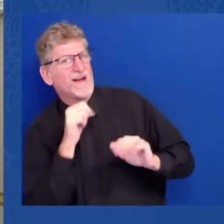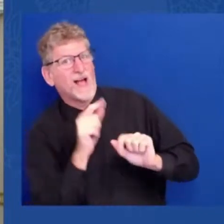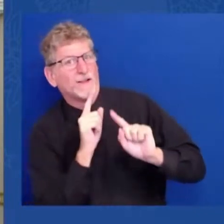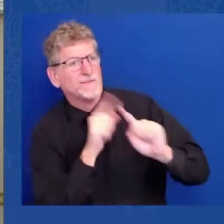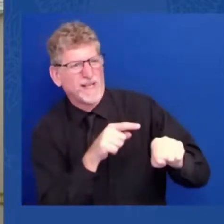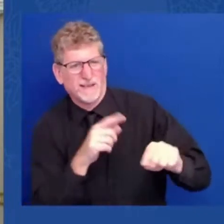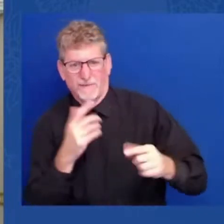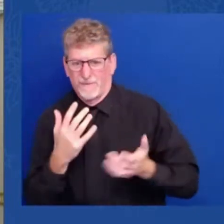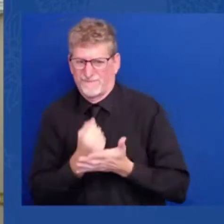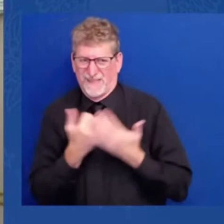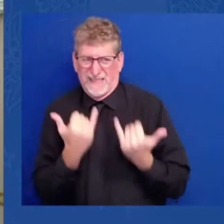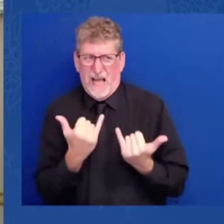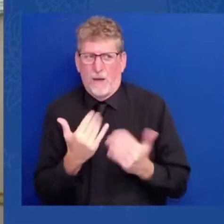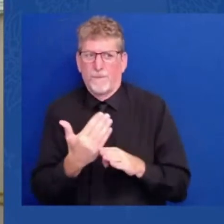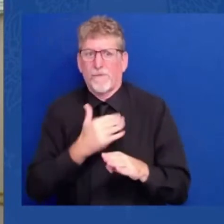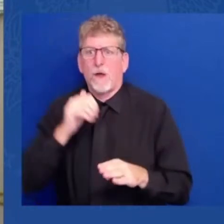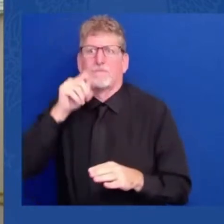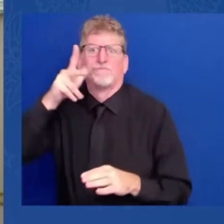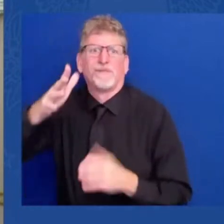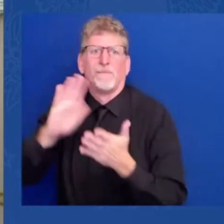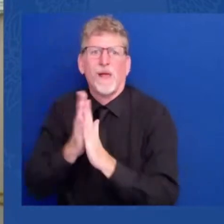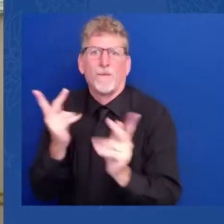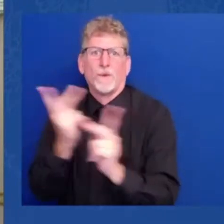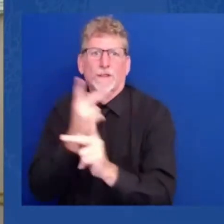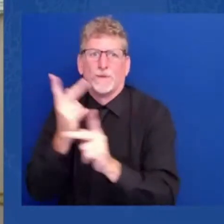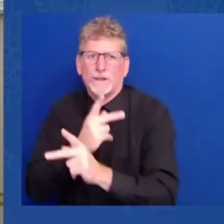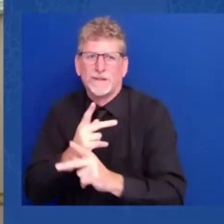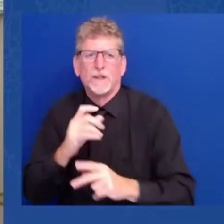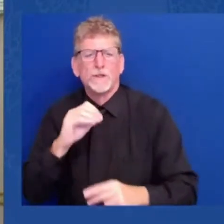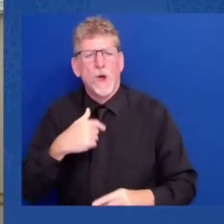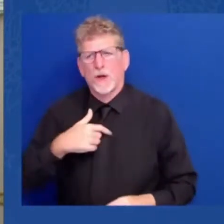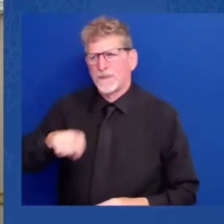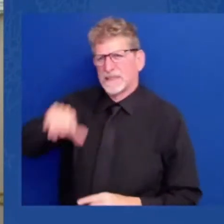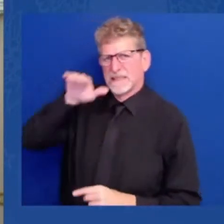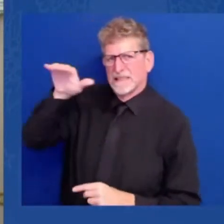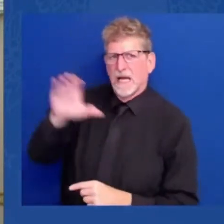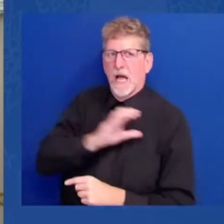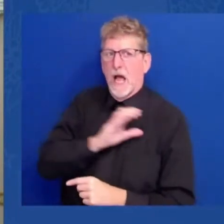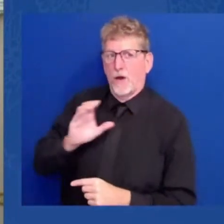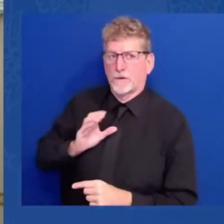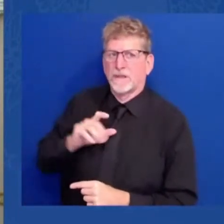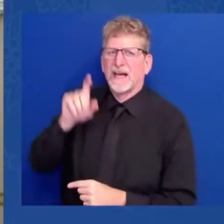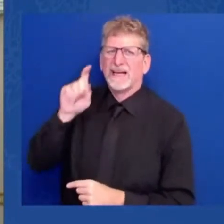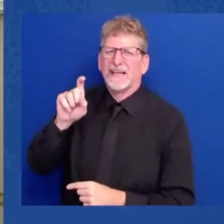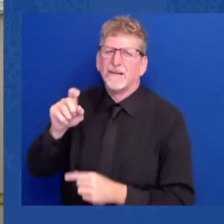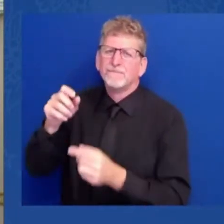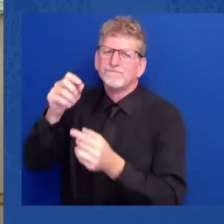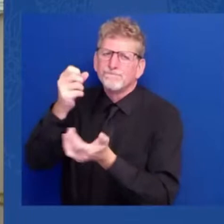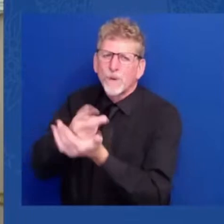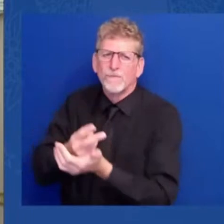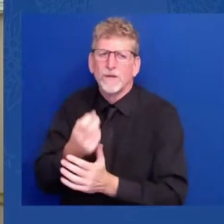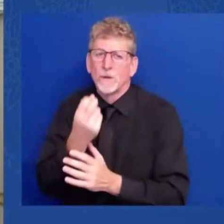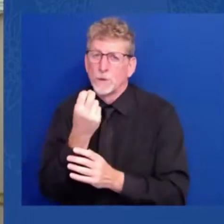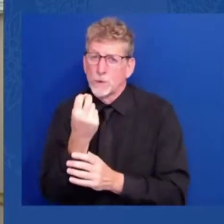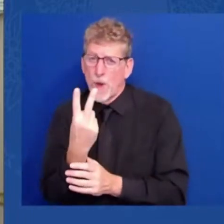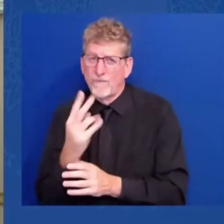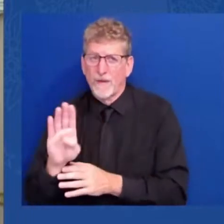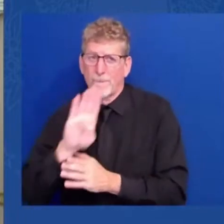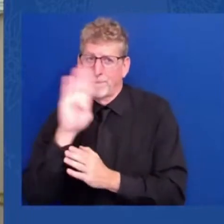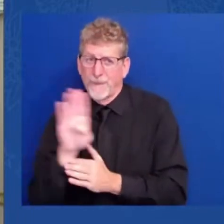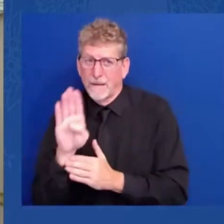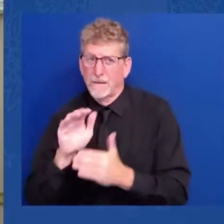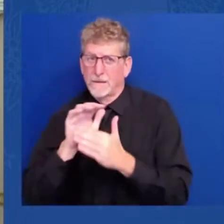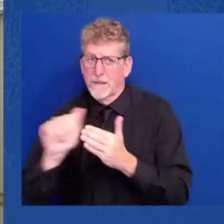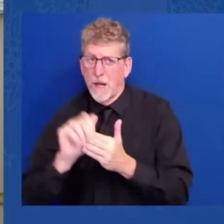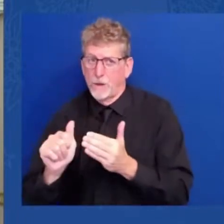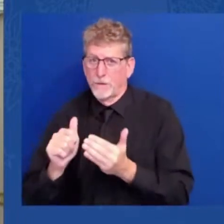the $12 billion Ukraine assistance package that I have asked them for of late. Ukrainian people are demonstrating by their